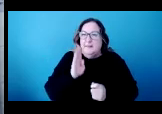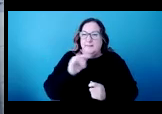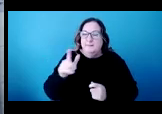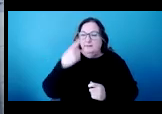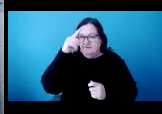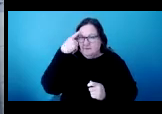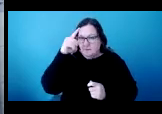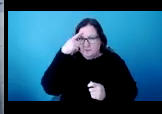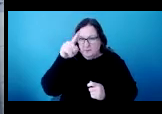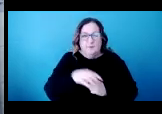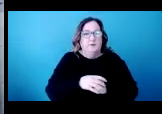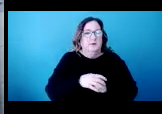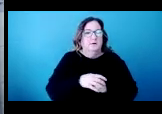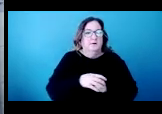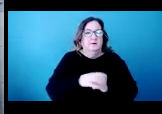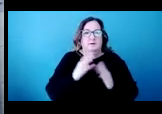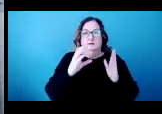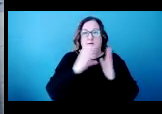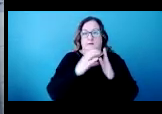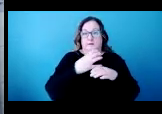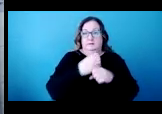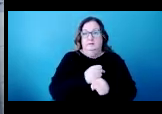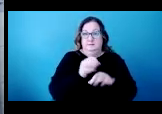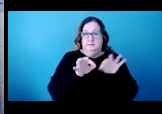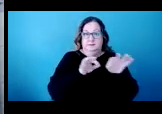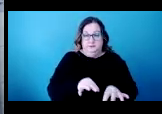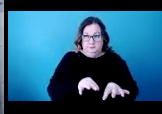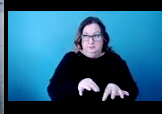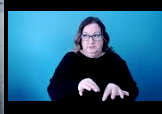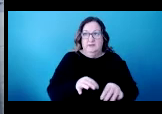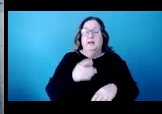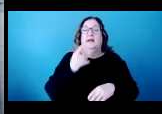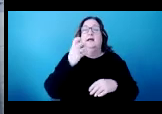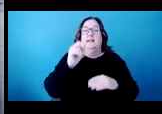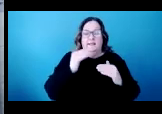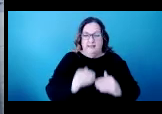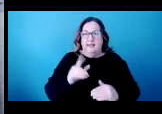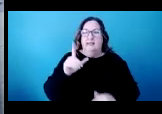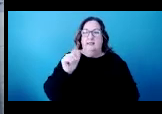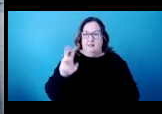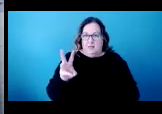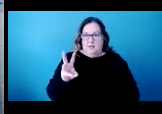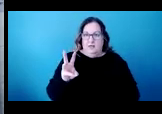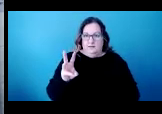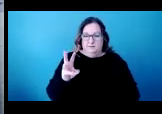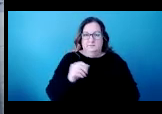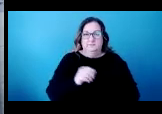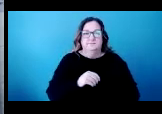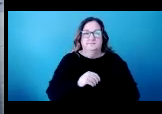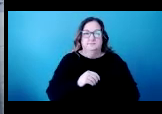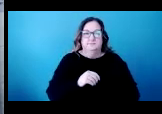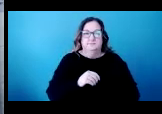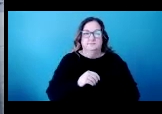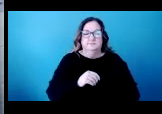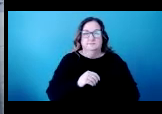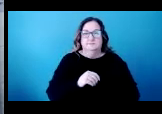kind of have a description at the top, and then it'll be the actual law. Any normal text is what